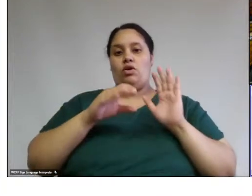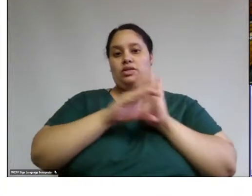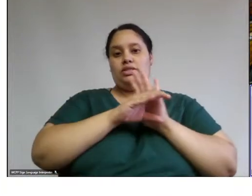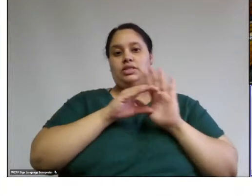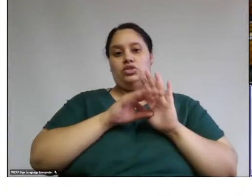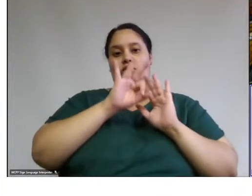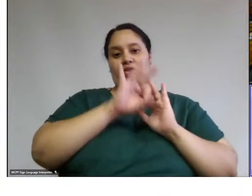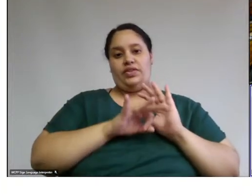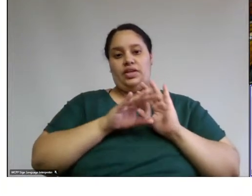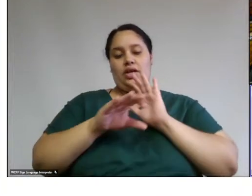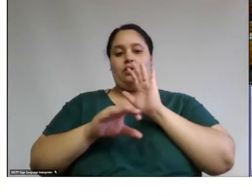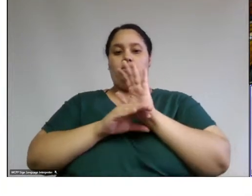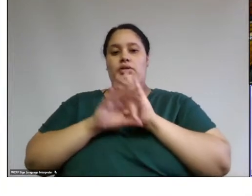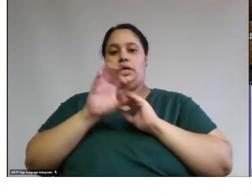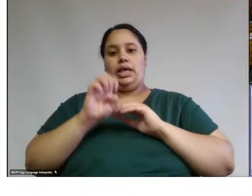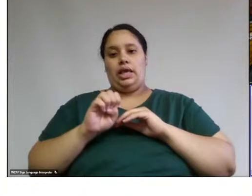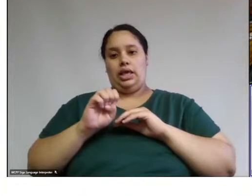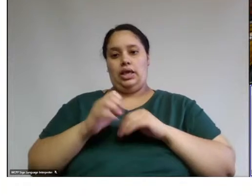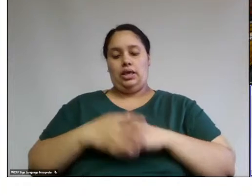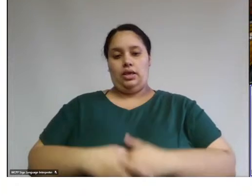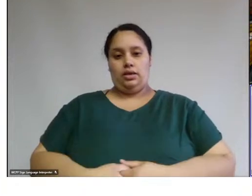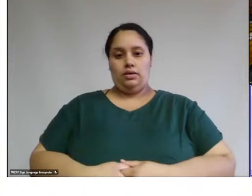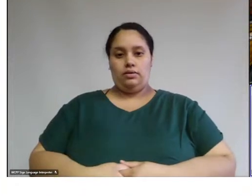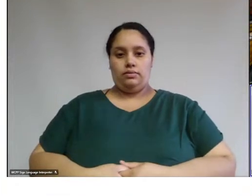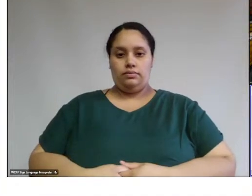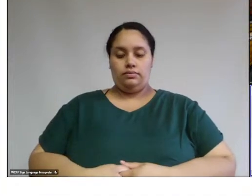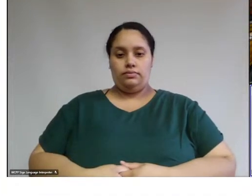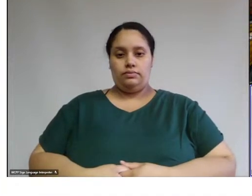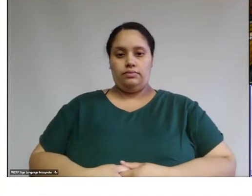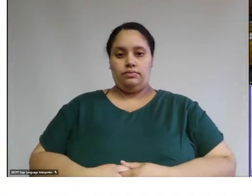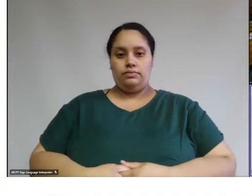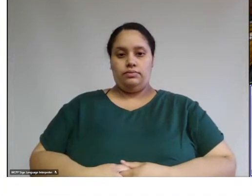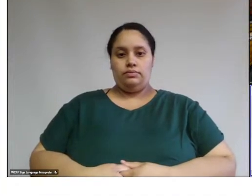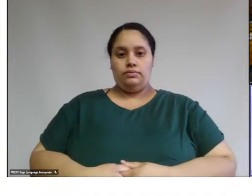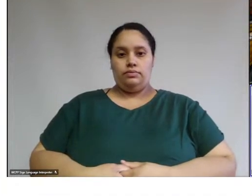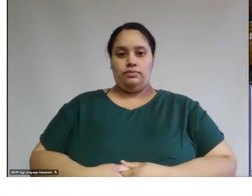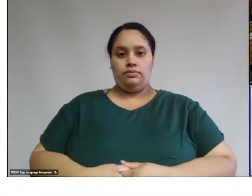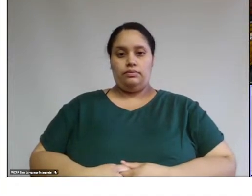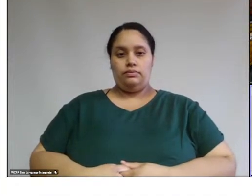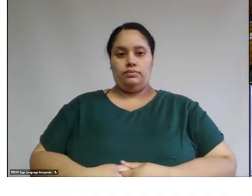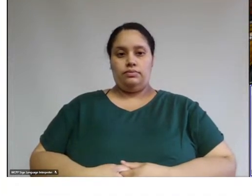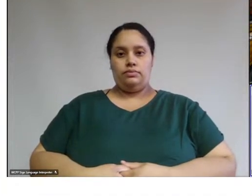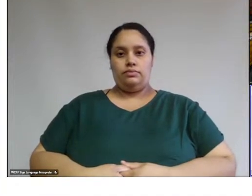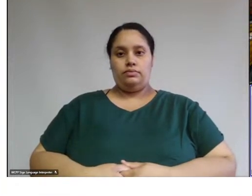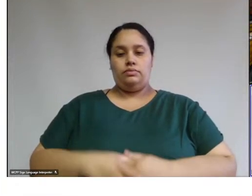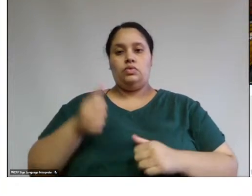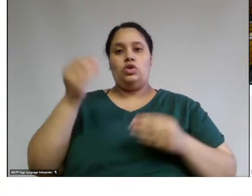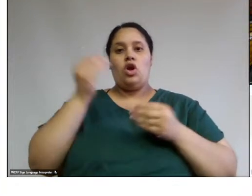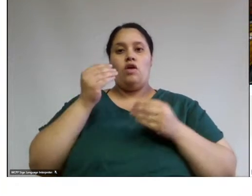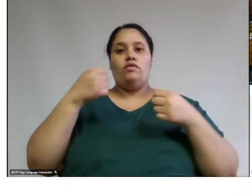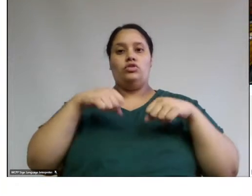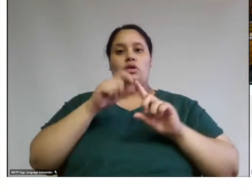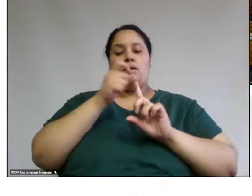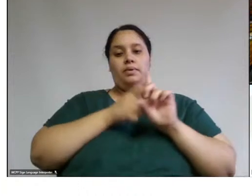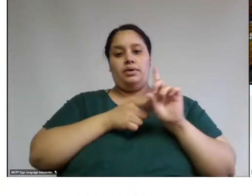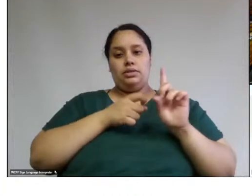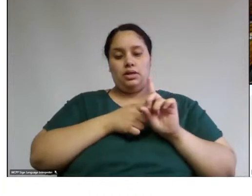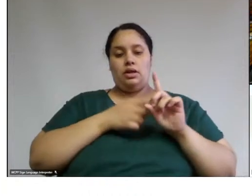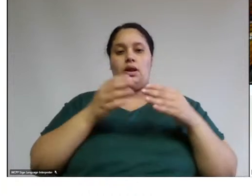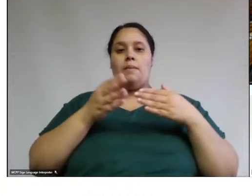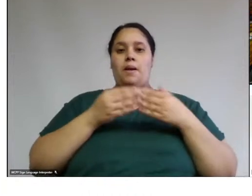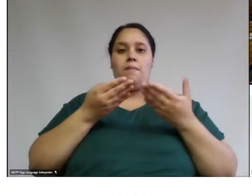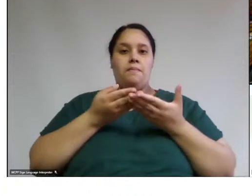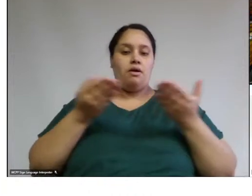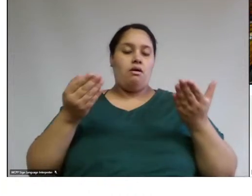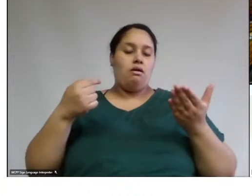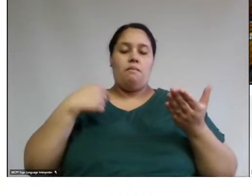and Section E are concerned of the Department of Education? Good afternoon, Chairperson, members. I